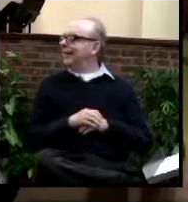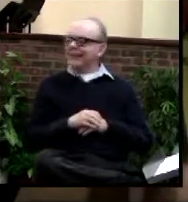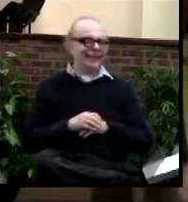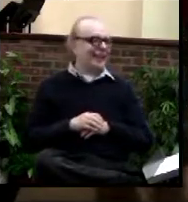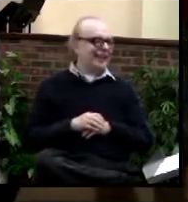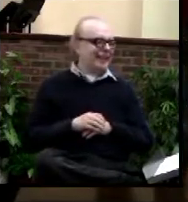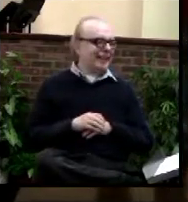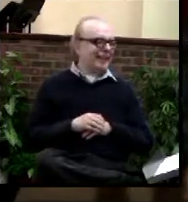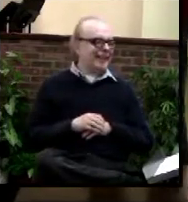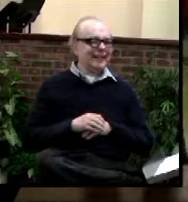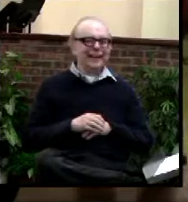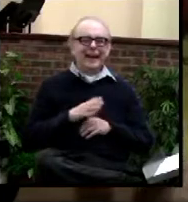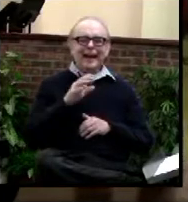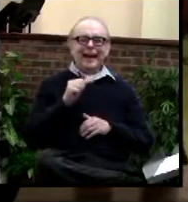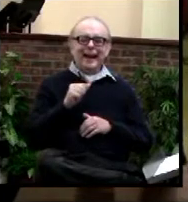Okay?